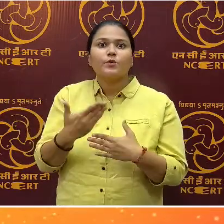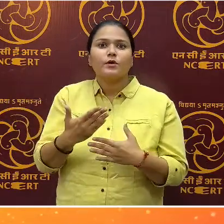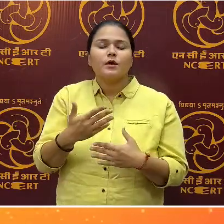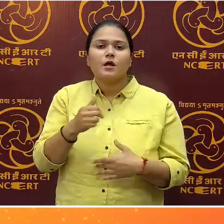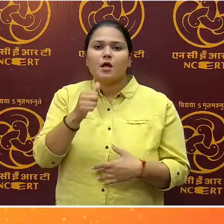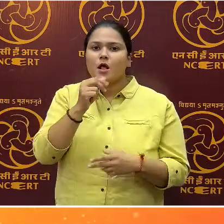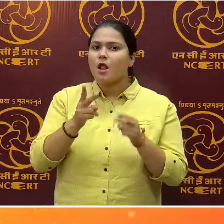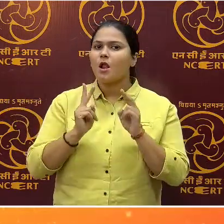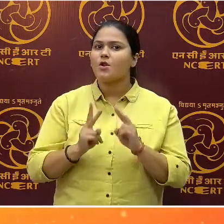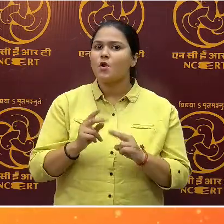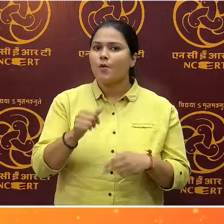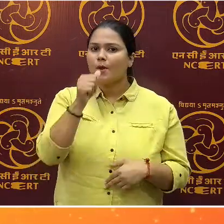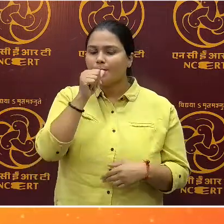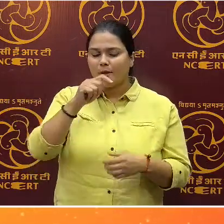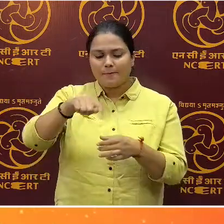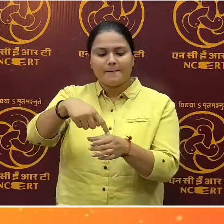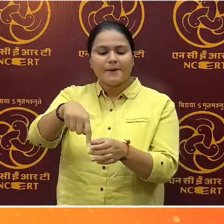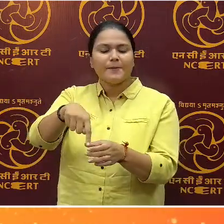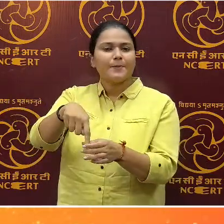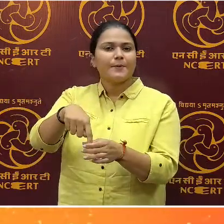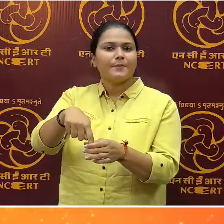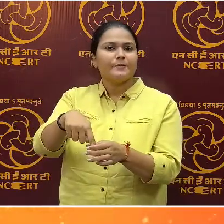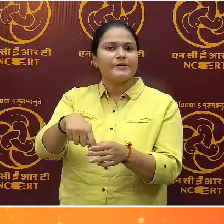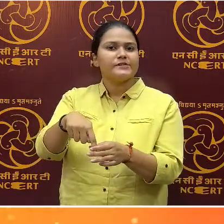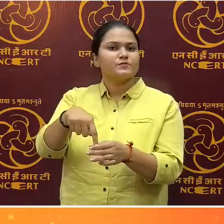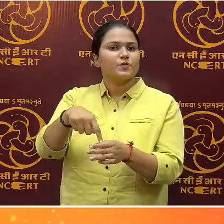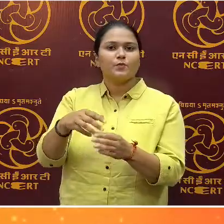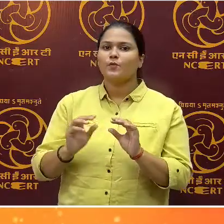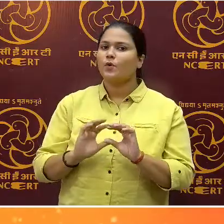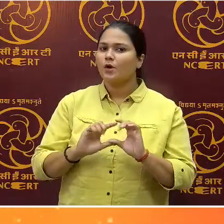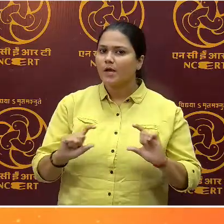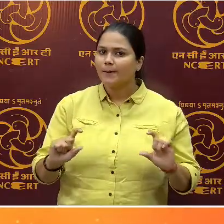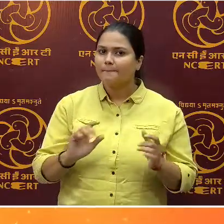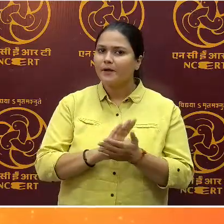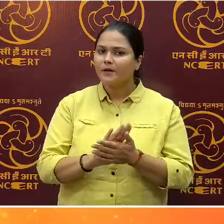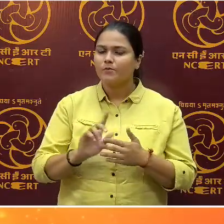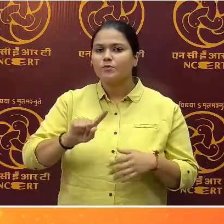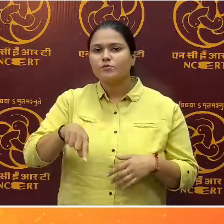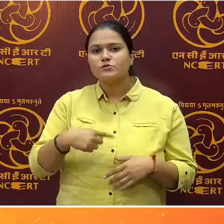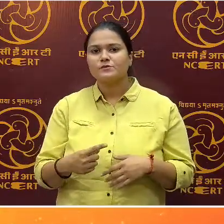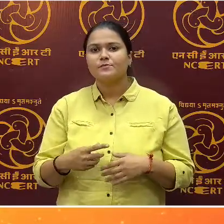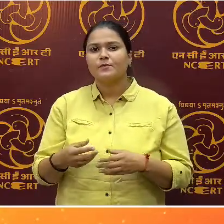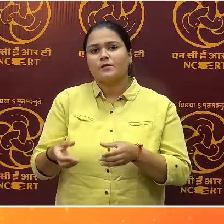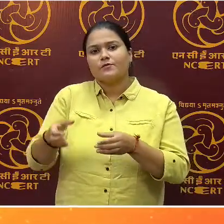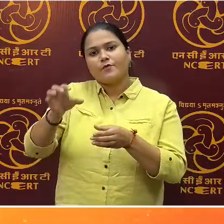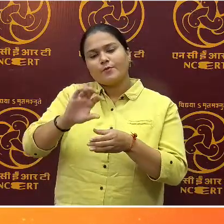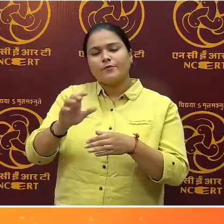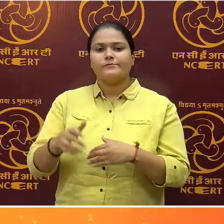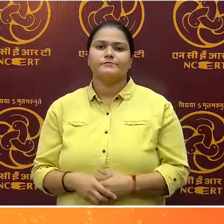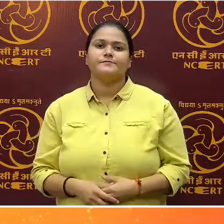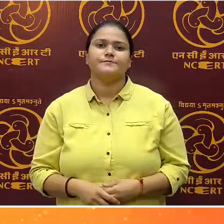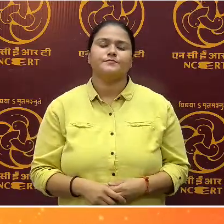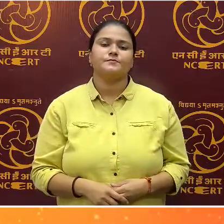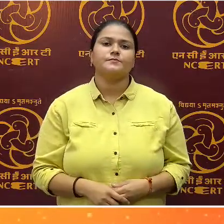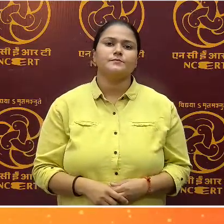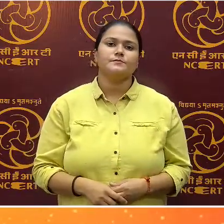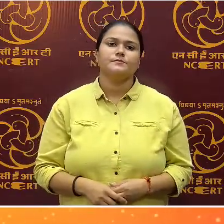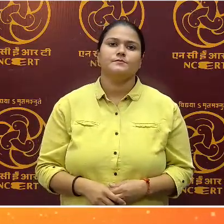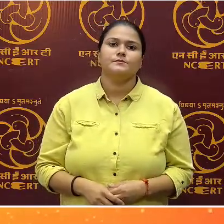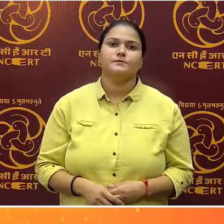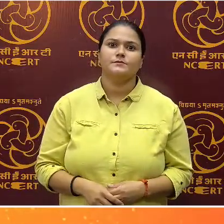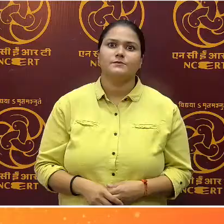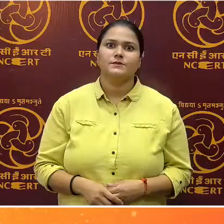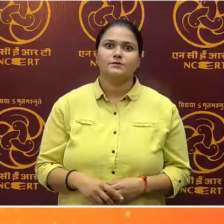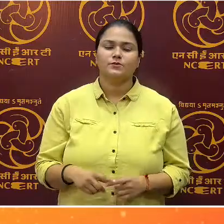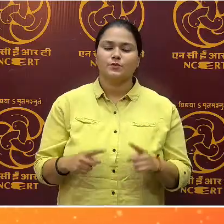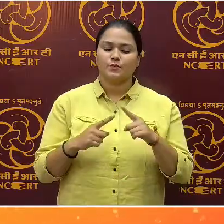why this is done? Because the sugar won't be dissolving perfectly in cold water. Right? So